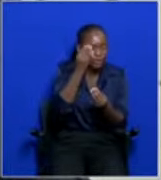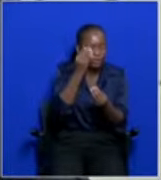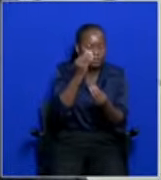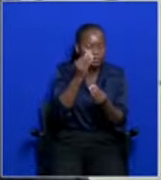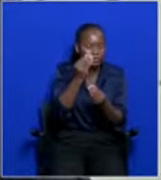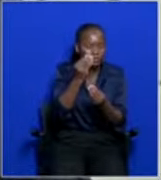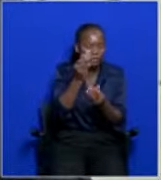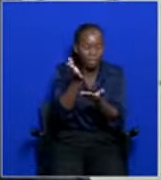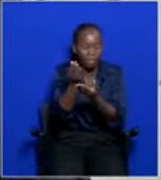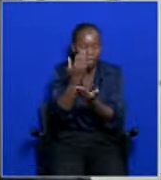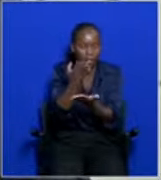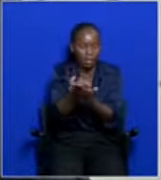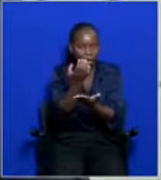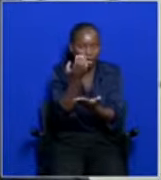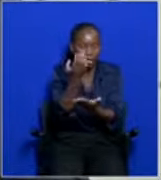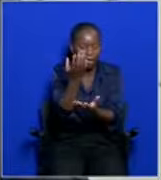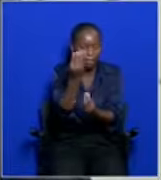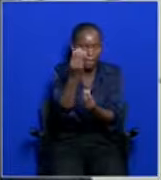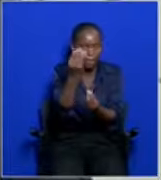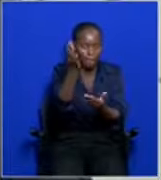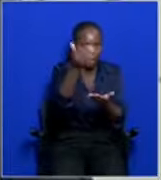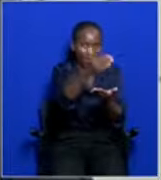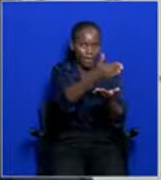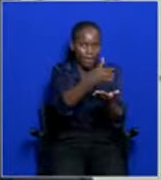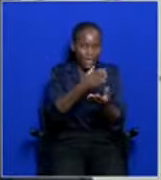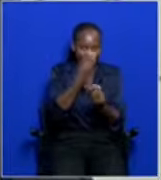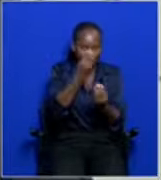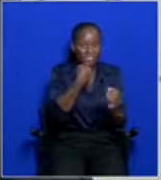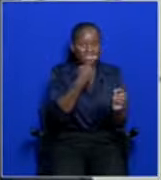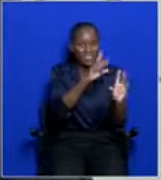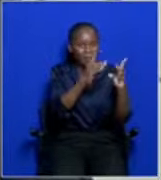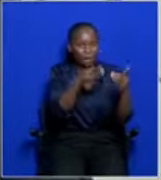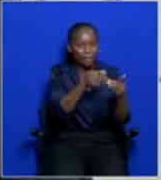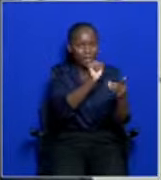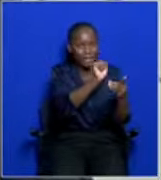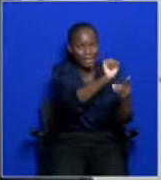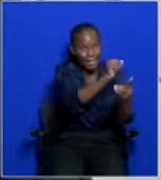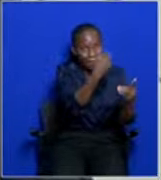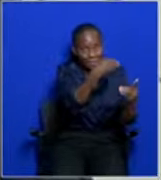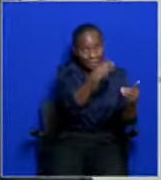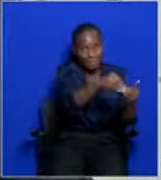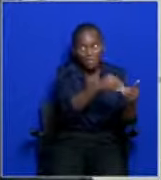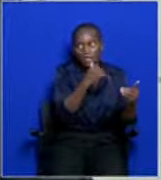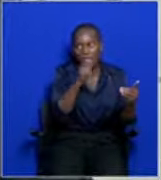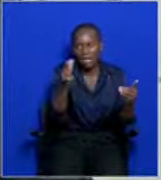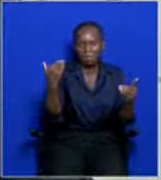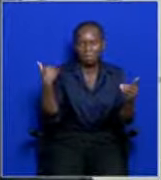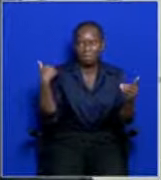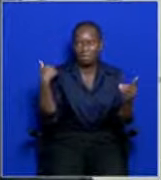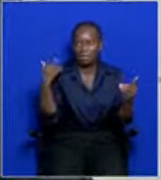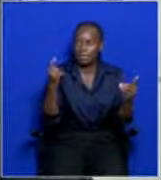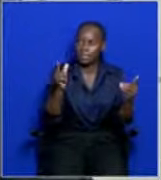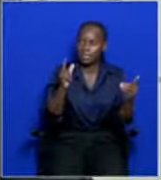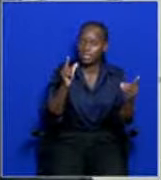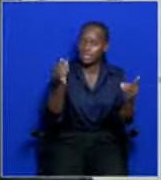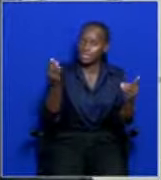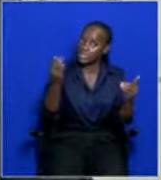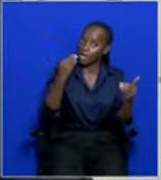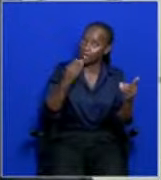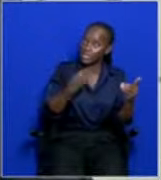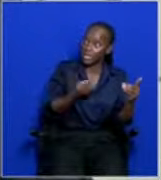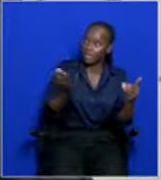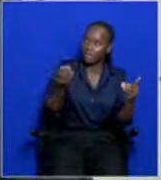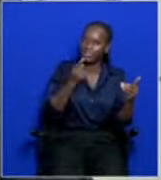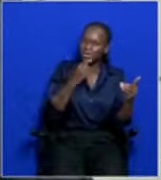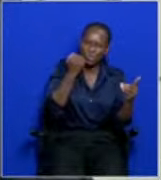And just perhaps lastly for the record, are you aware of a complaint from EMPD or any